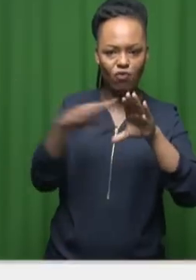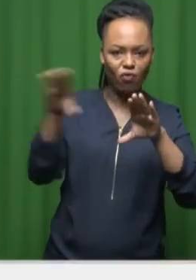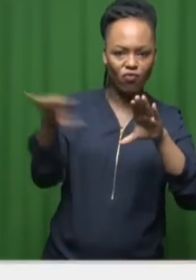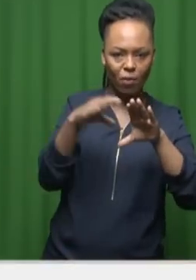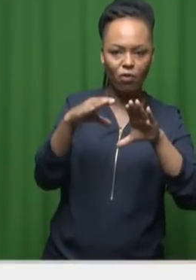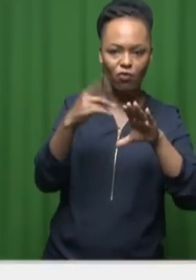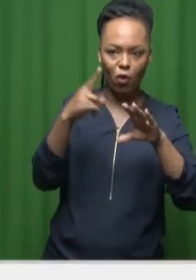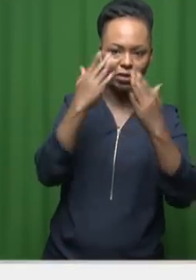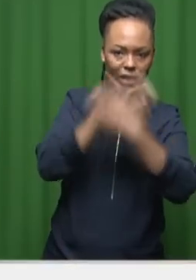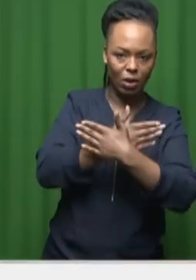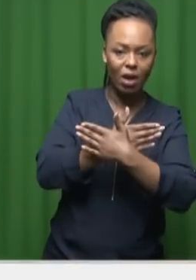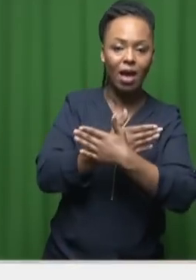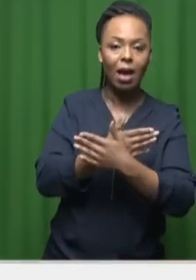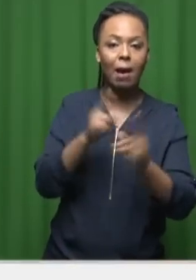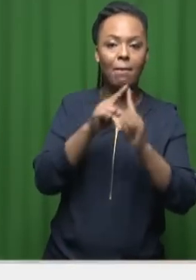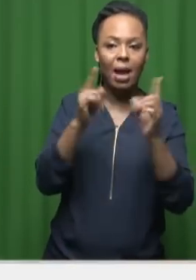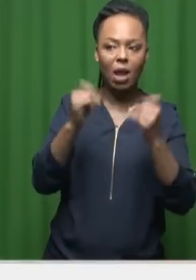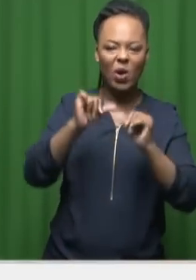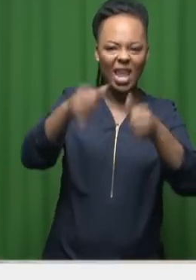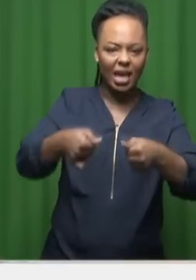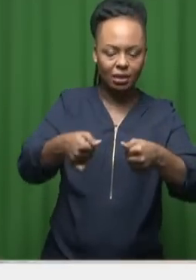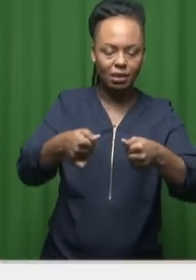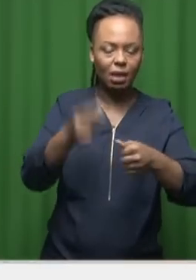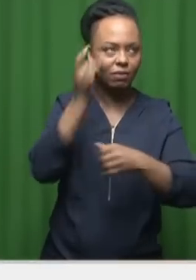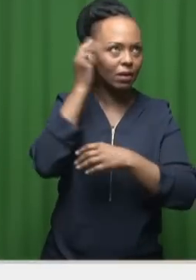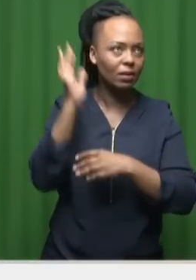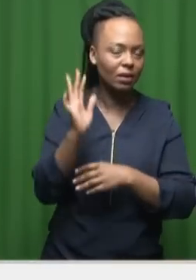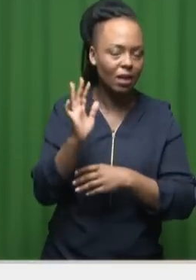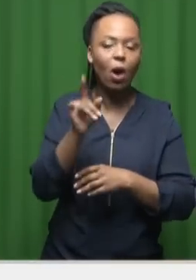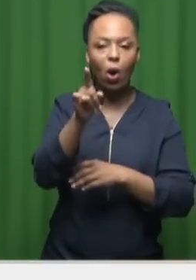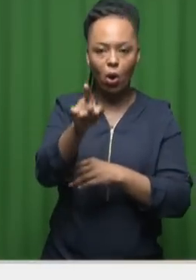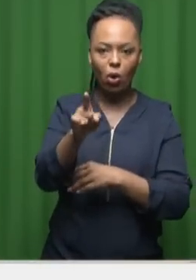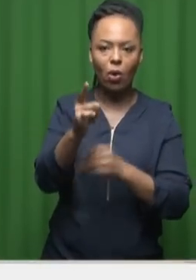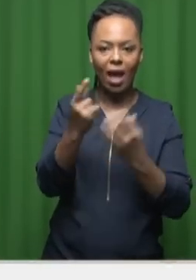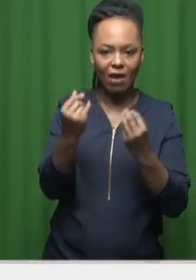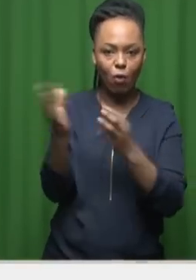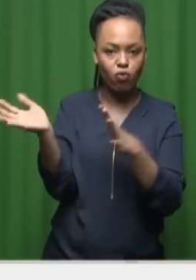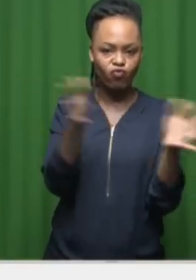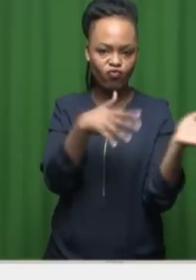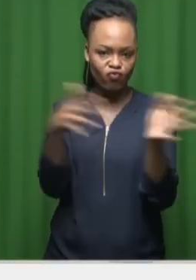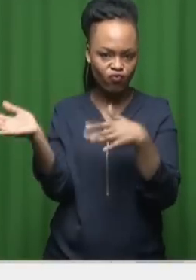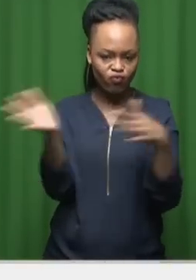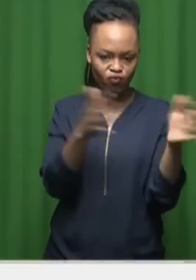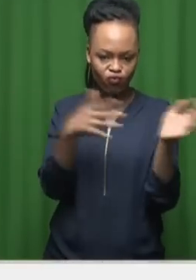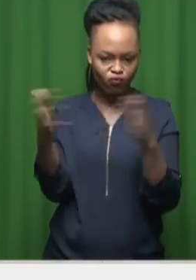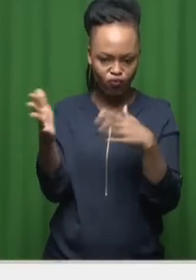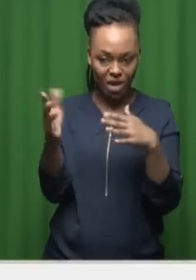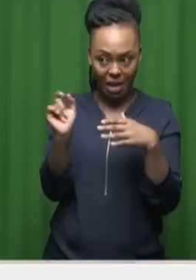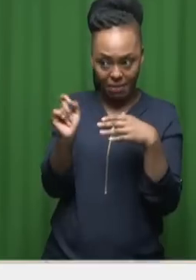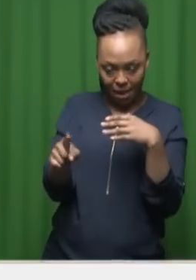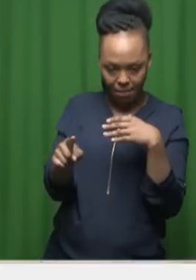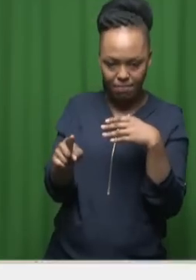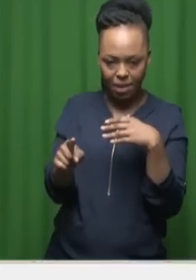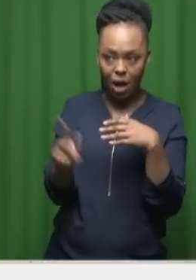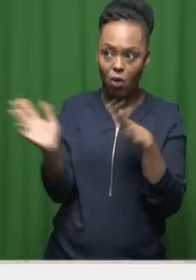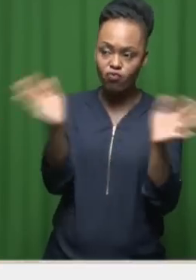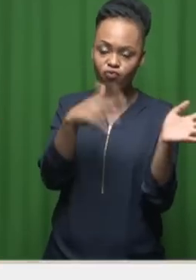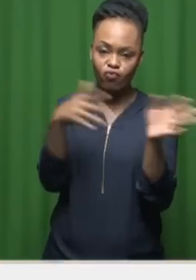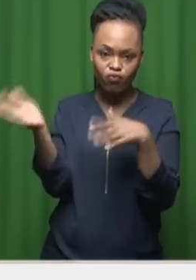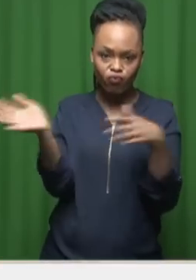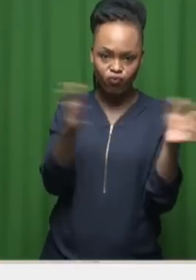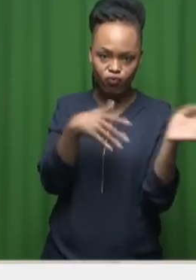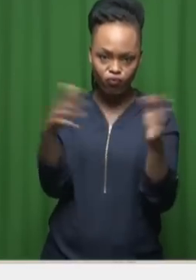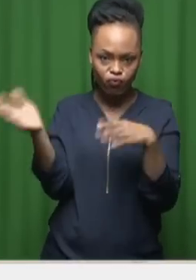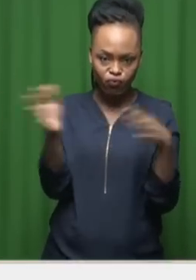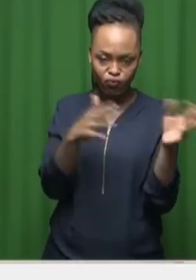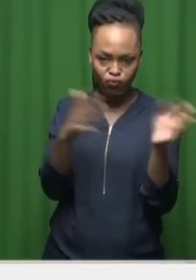what have we got next? I can't remember. Oh, there we go. We've got some wind. So we've put some wind in, and the reason the wind looks so